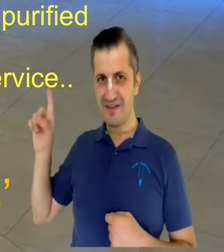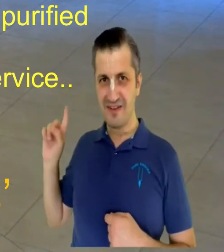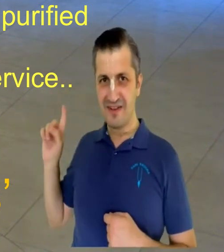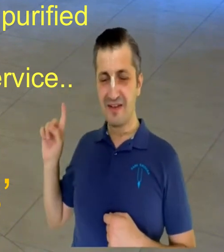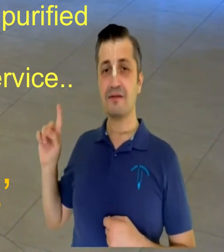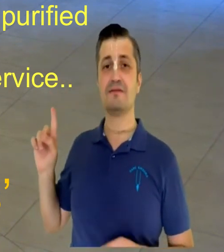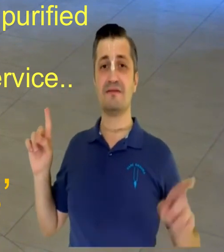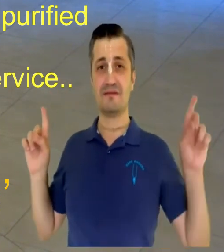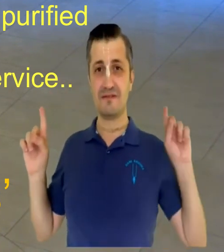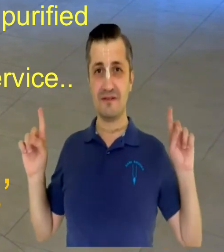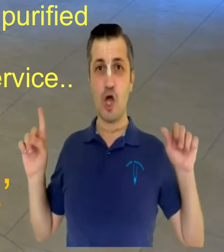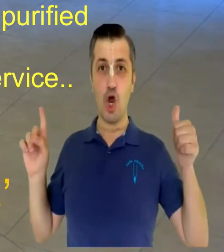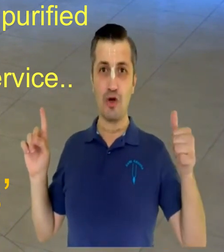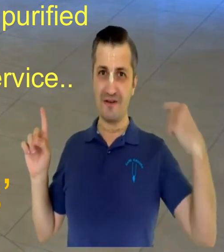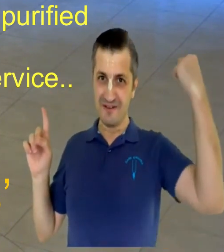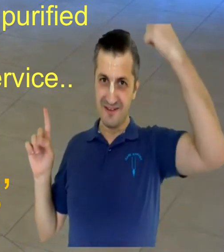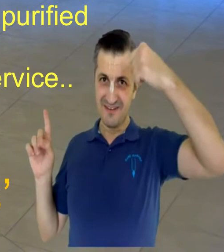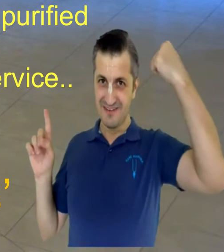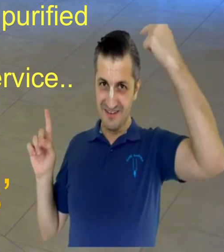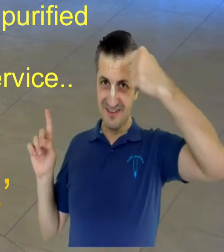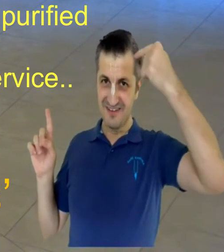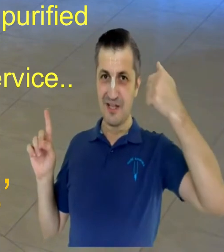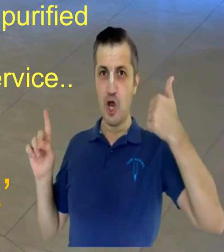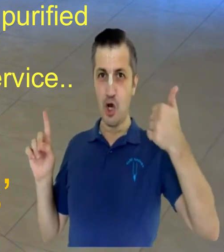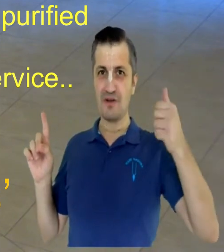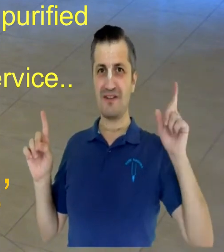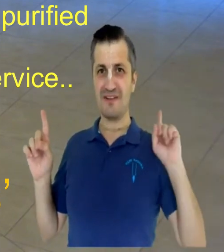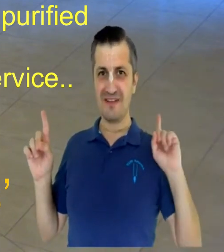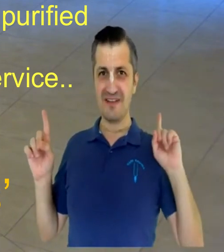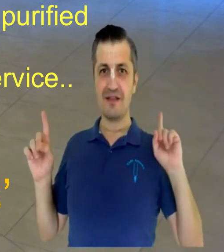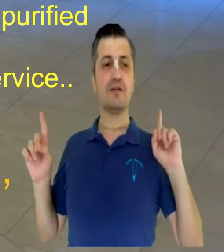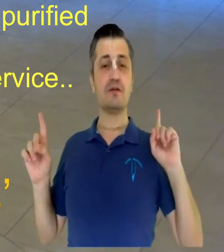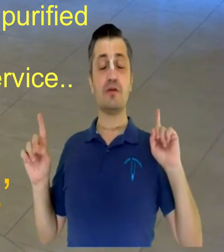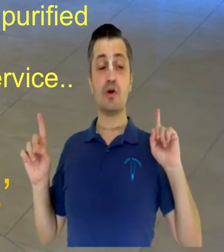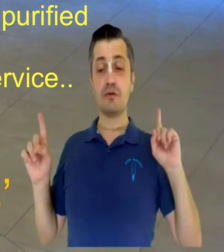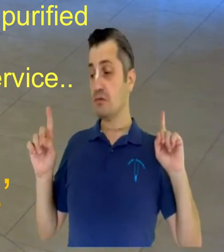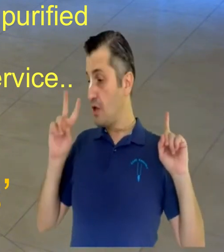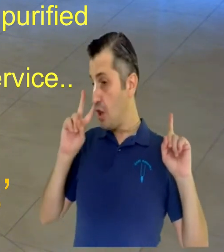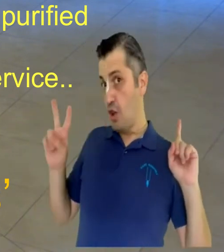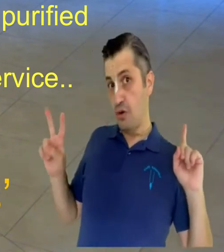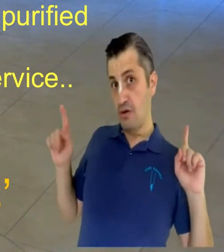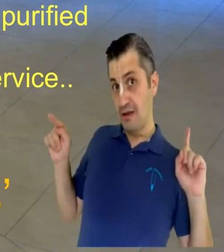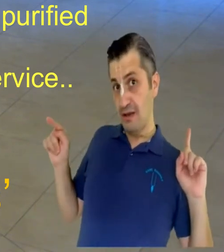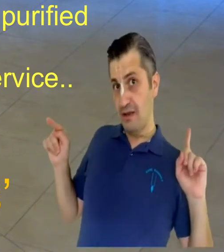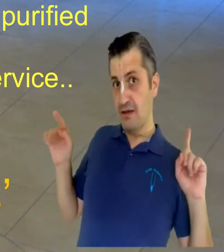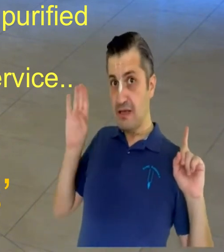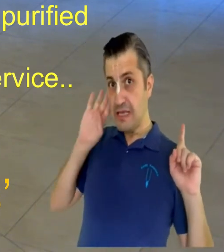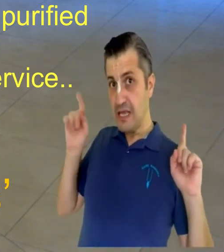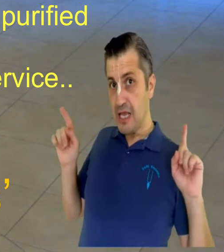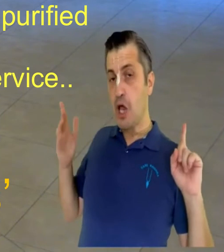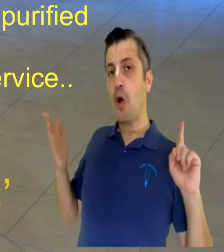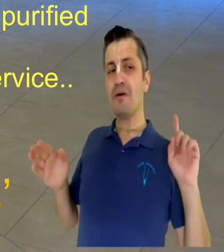um, the dog that will bark the loudest is the one which we feed. So naturally, if we are